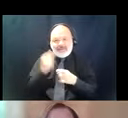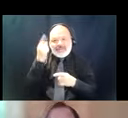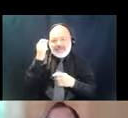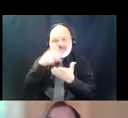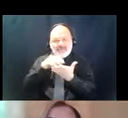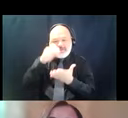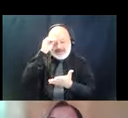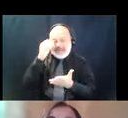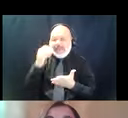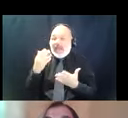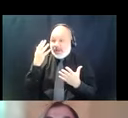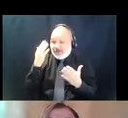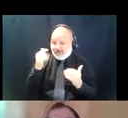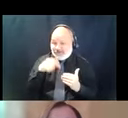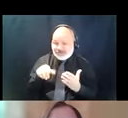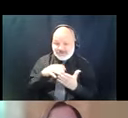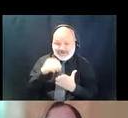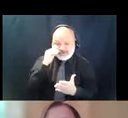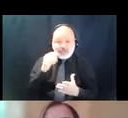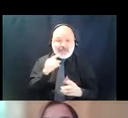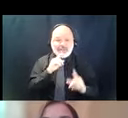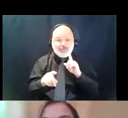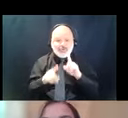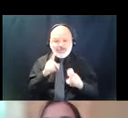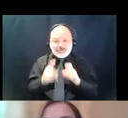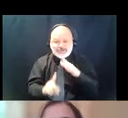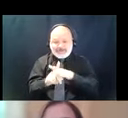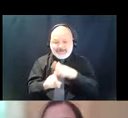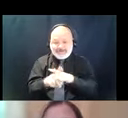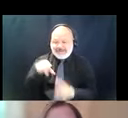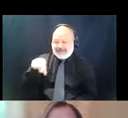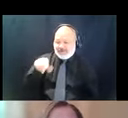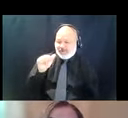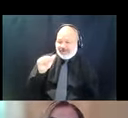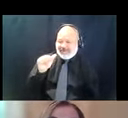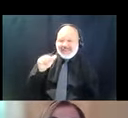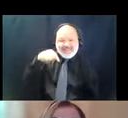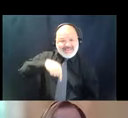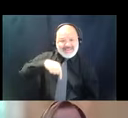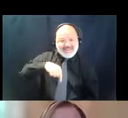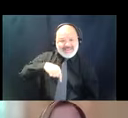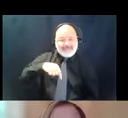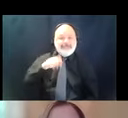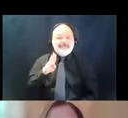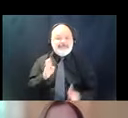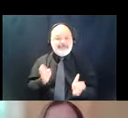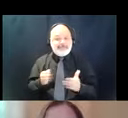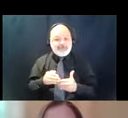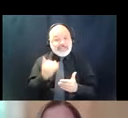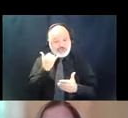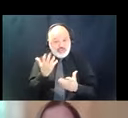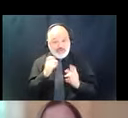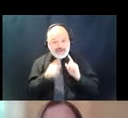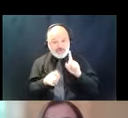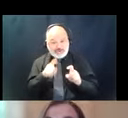guests found helpful. We do have questions coming into the Q&A box. If you'd like to ask a question, go ahead and use the